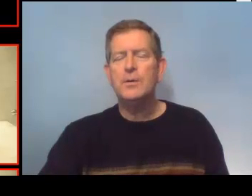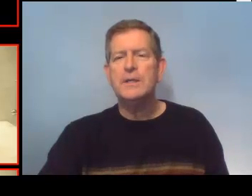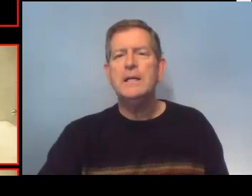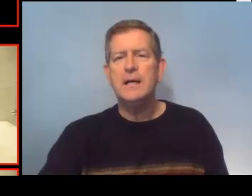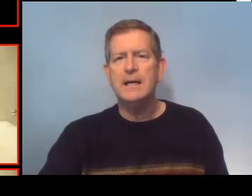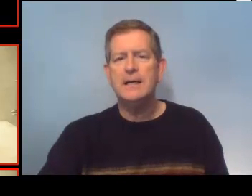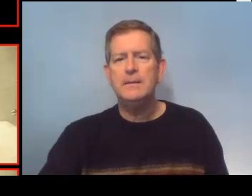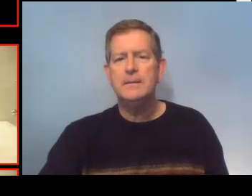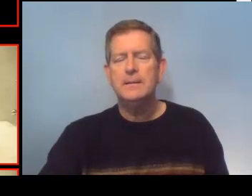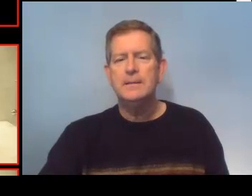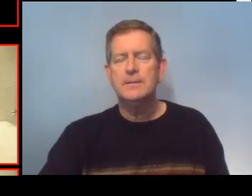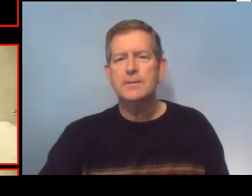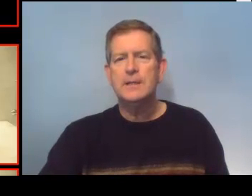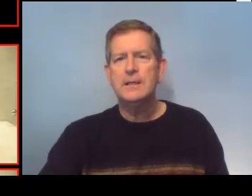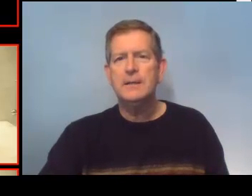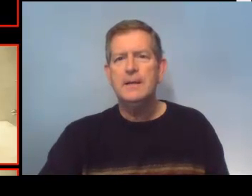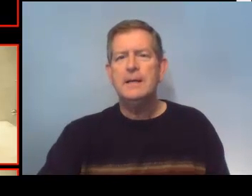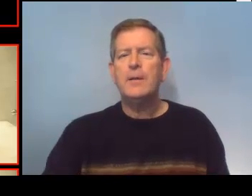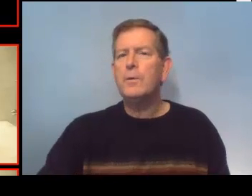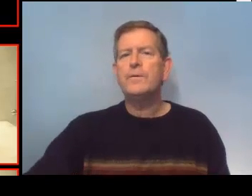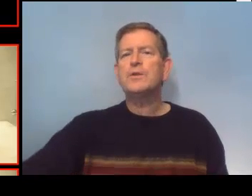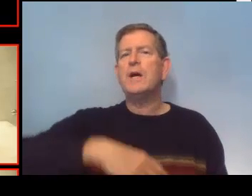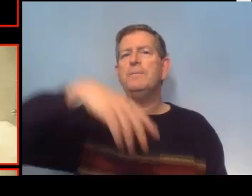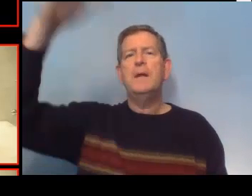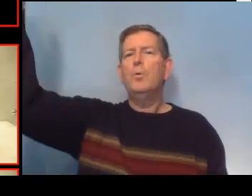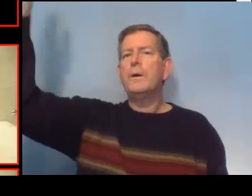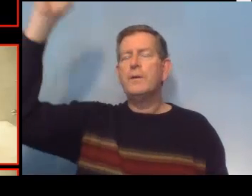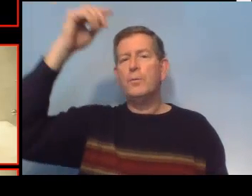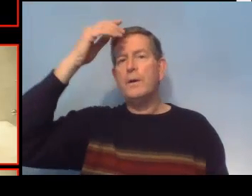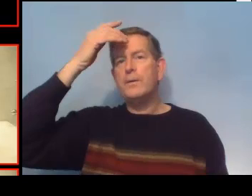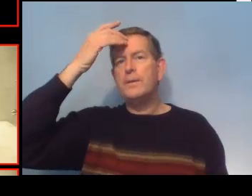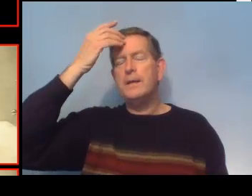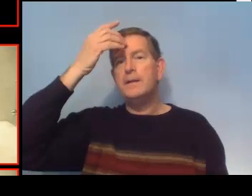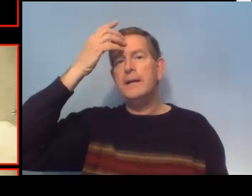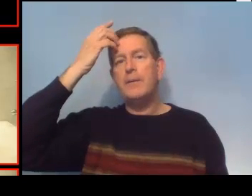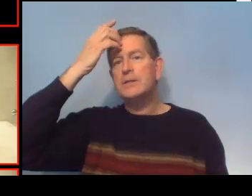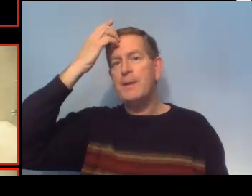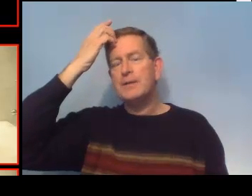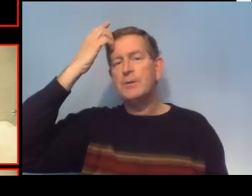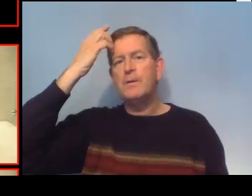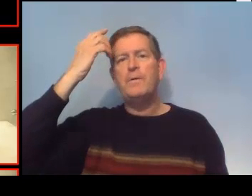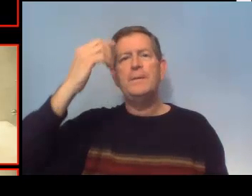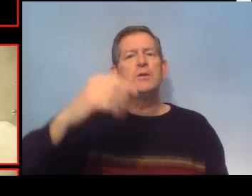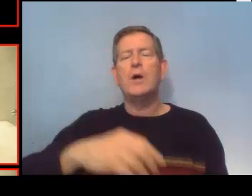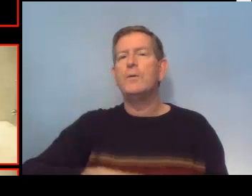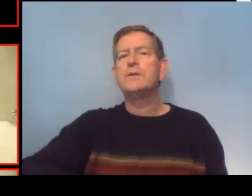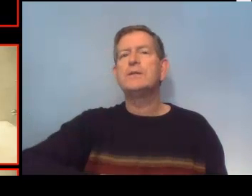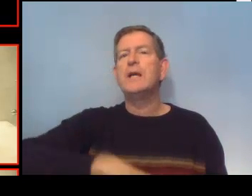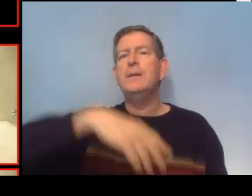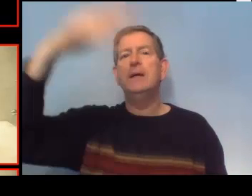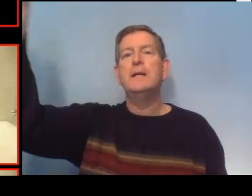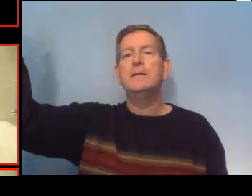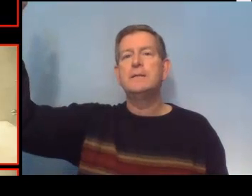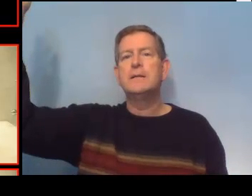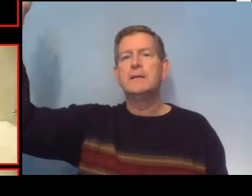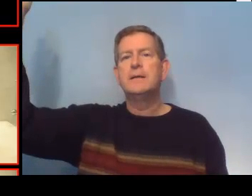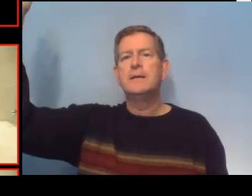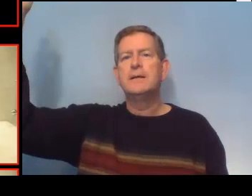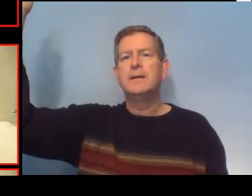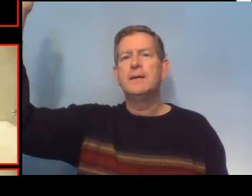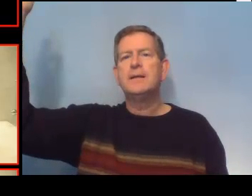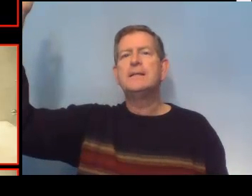Good, you know it's il a. Okay. Now the word for some, whether the noun is masculine or feminine, is always the same. It